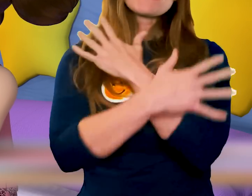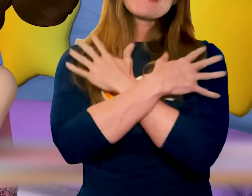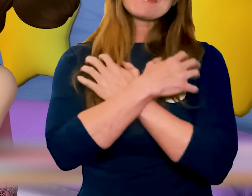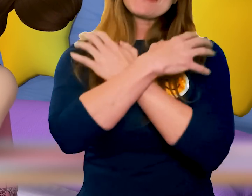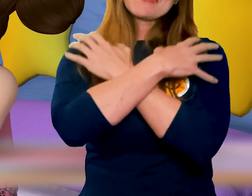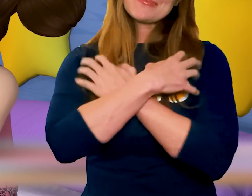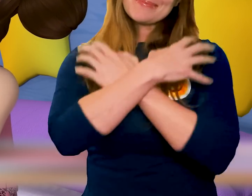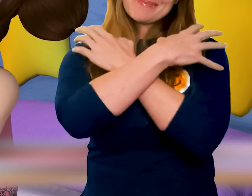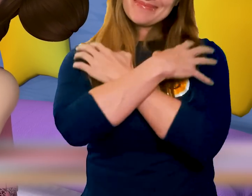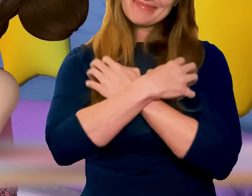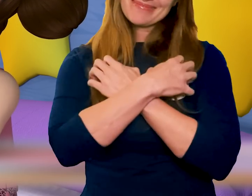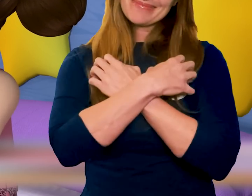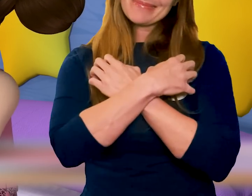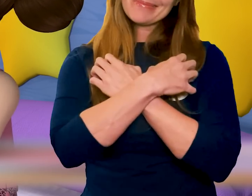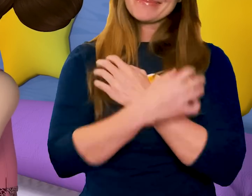my teddy